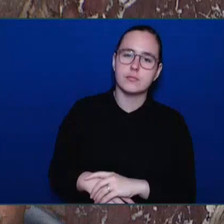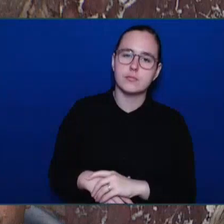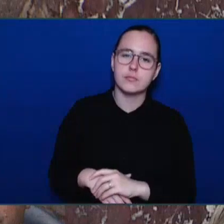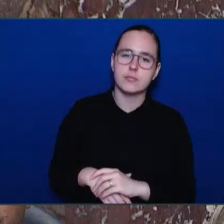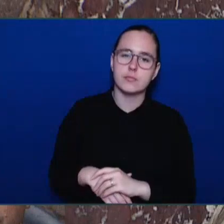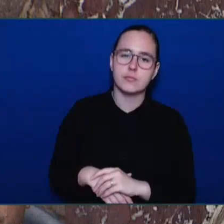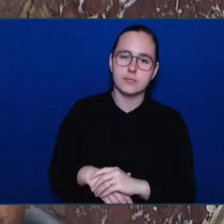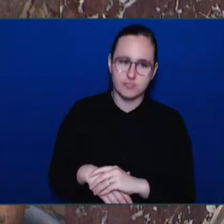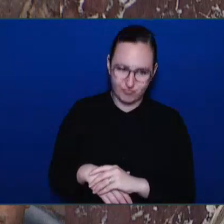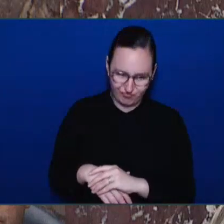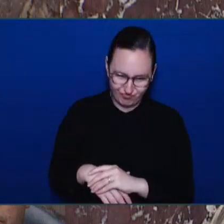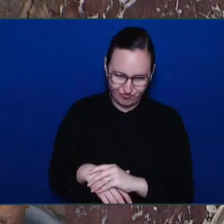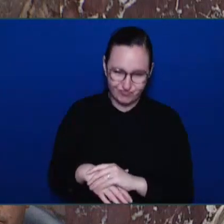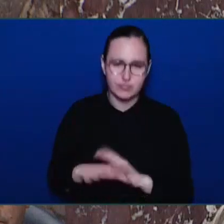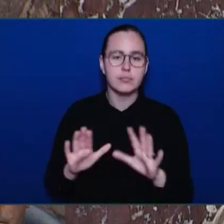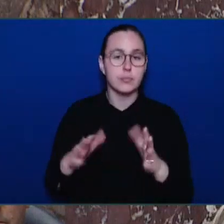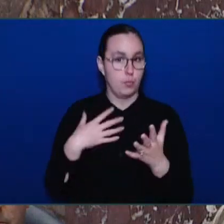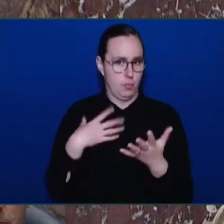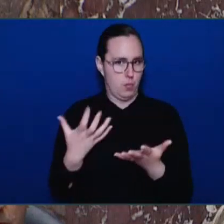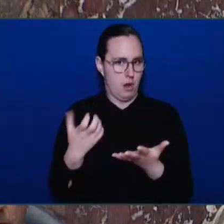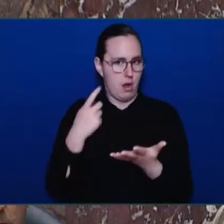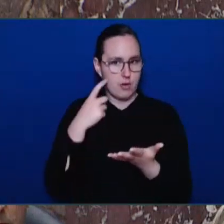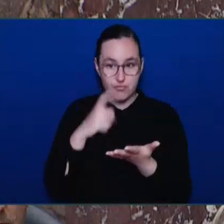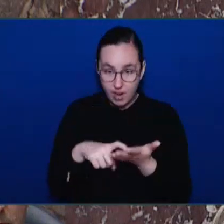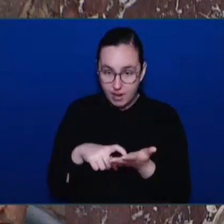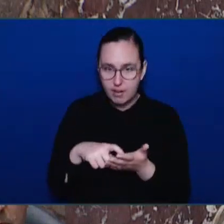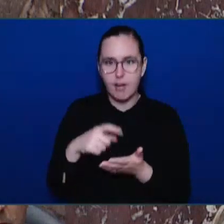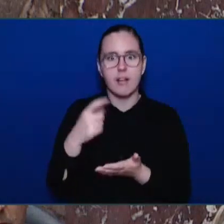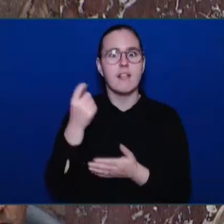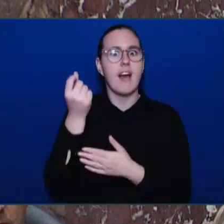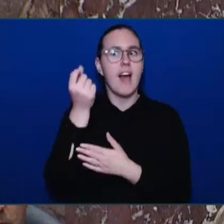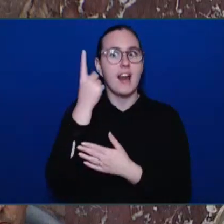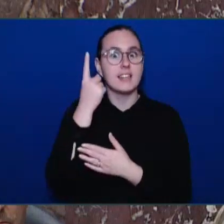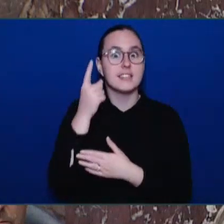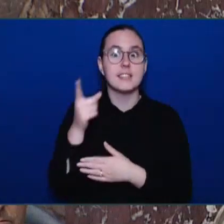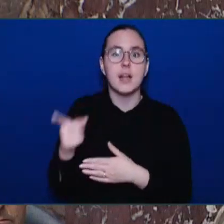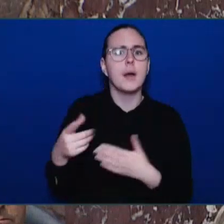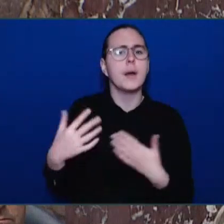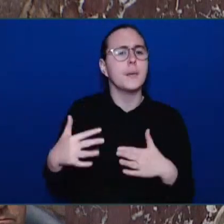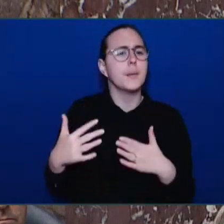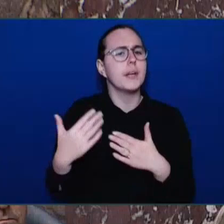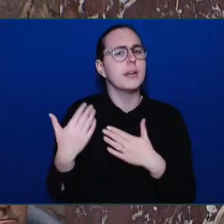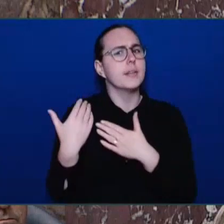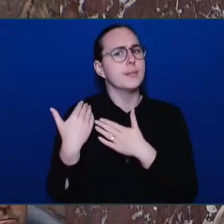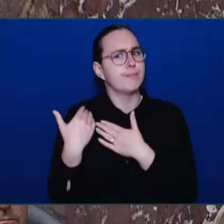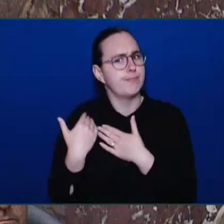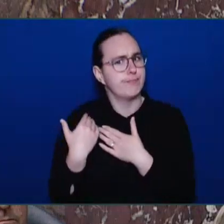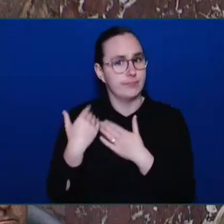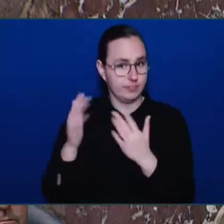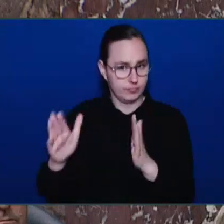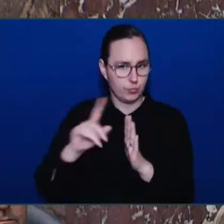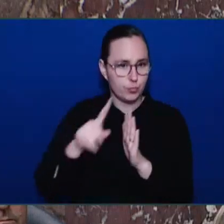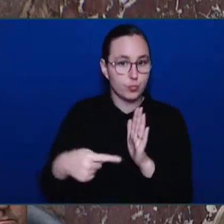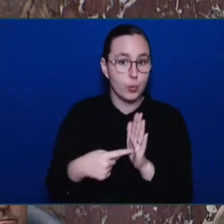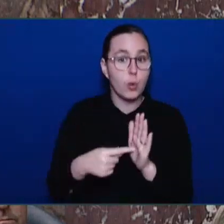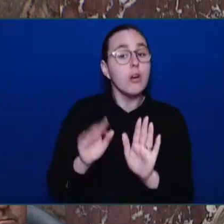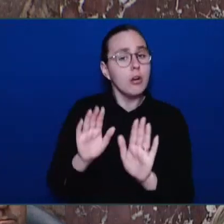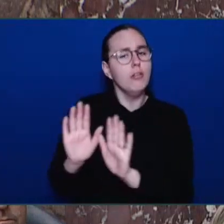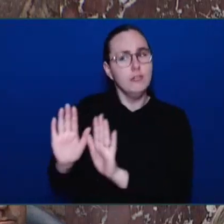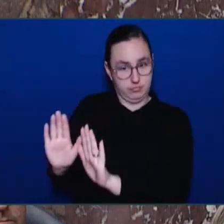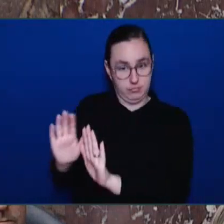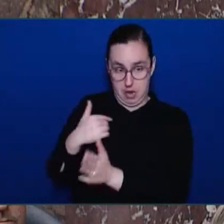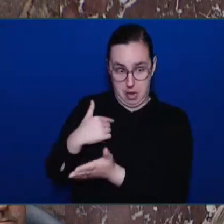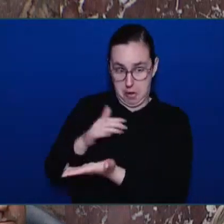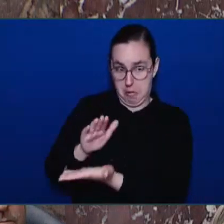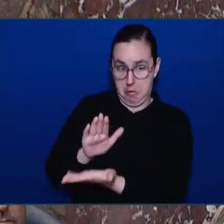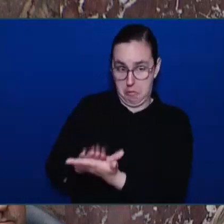recognizing and understanding the significant responsibilities that come along with that role. Now, having said that, the Premier has